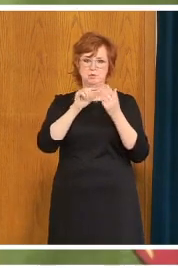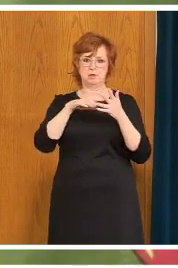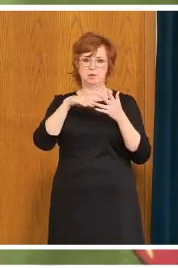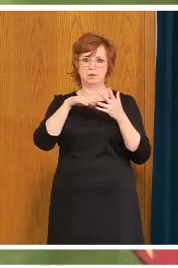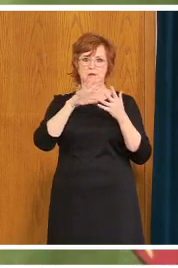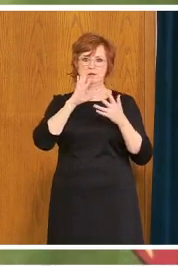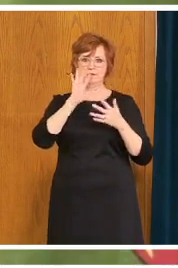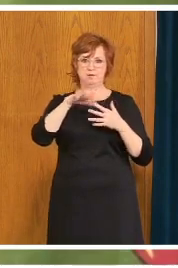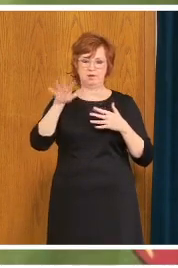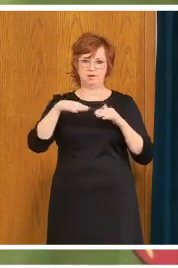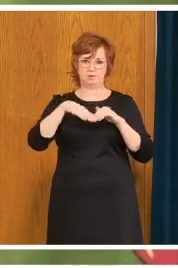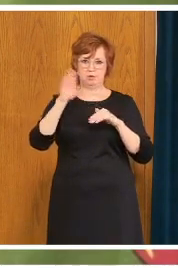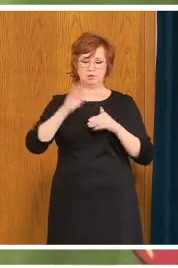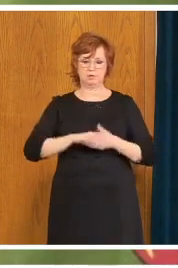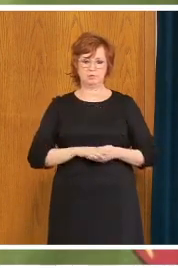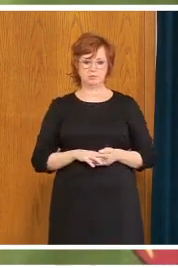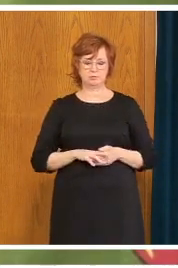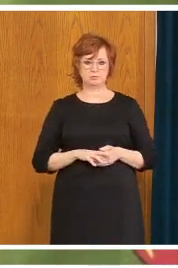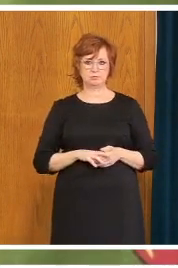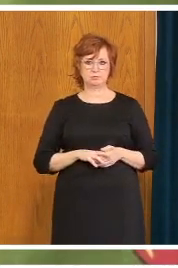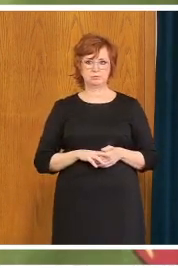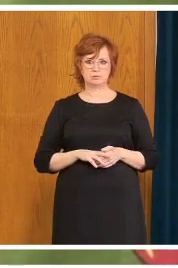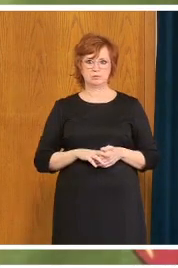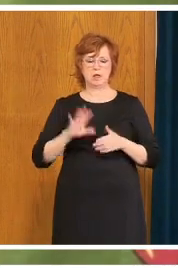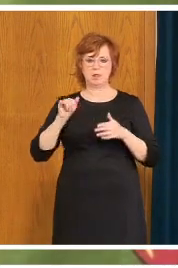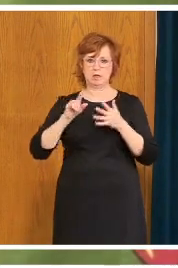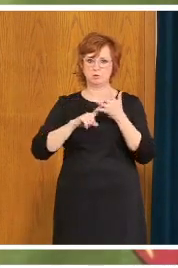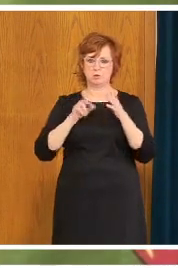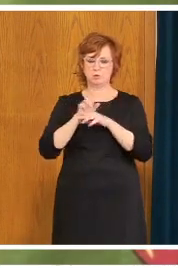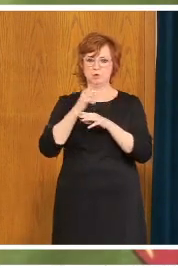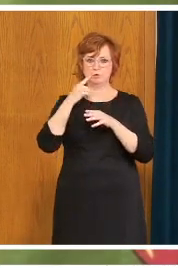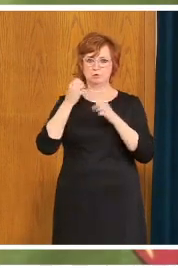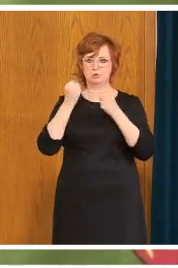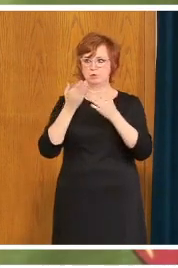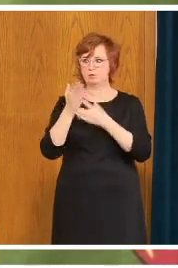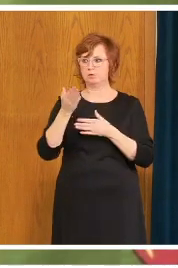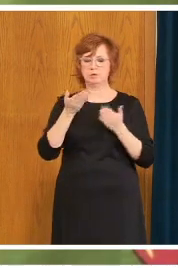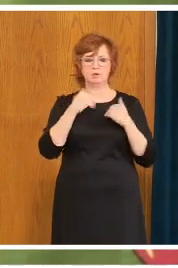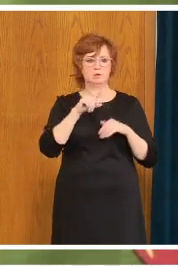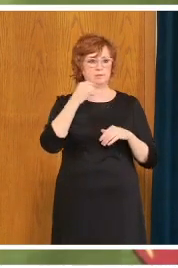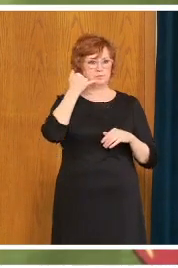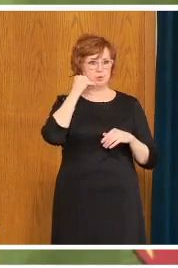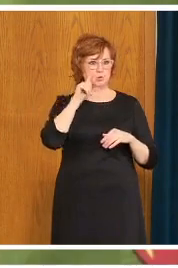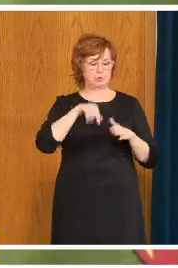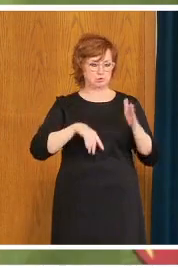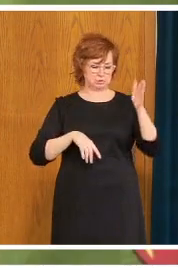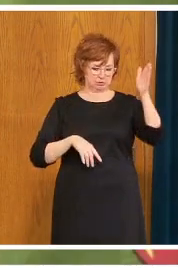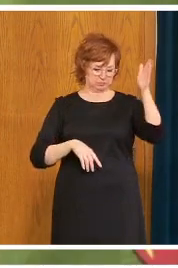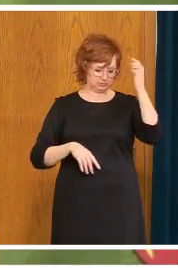main vaccine for the drive-throughs. We'll take another question on the phone line.